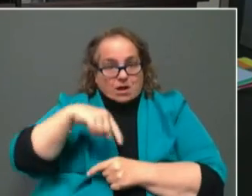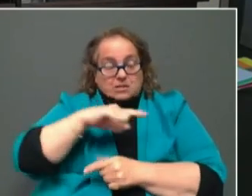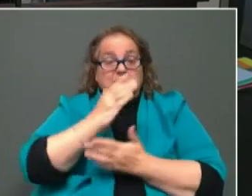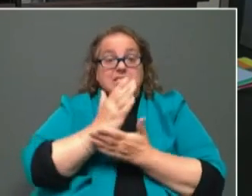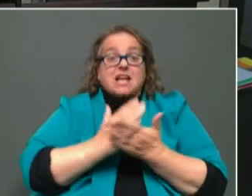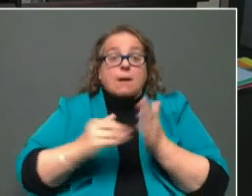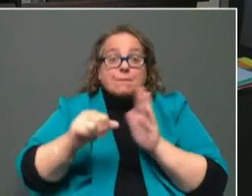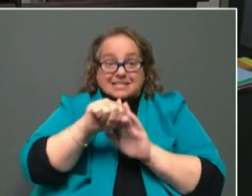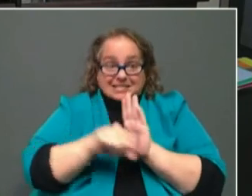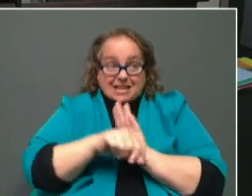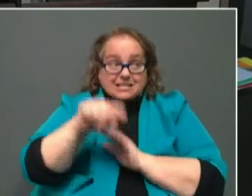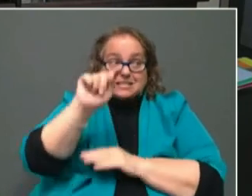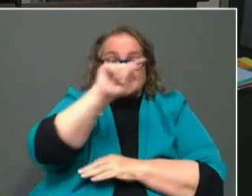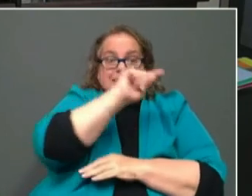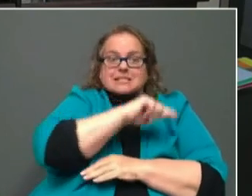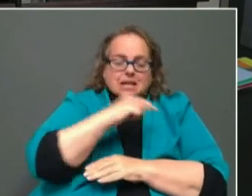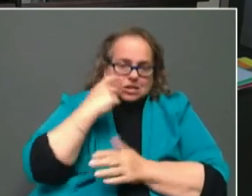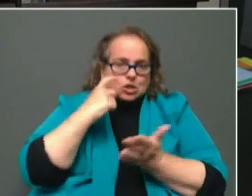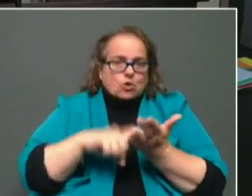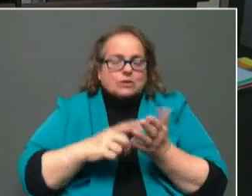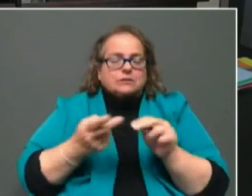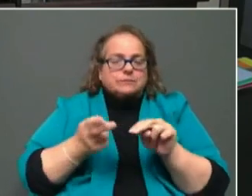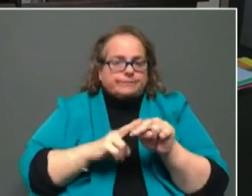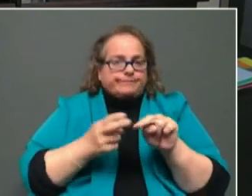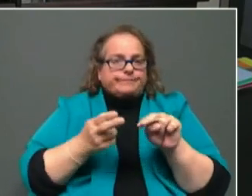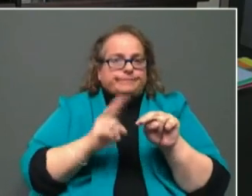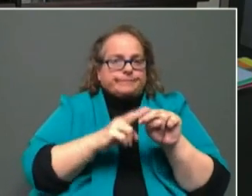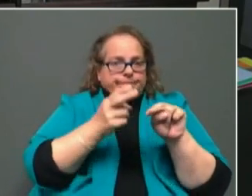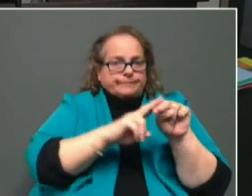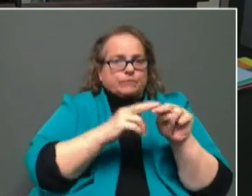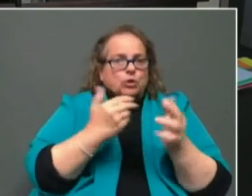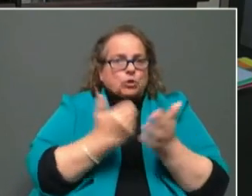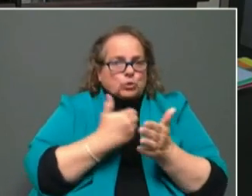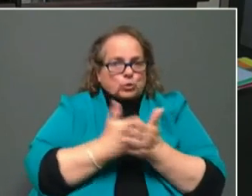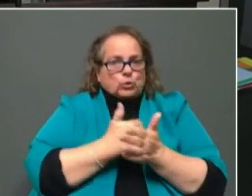of new case counts already. So we really, really can't afford to be cavalier about